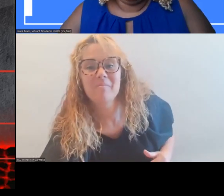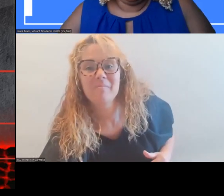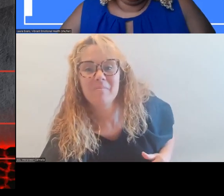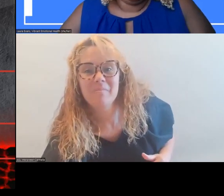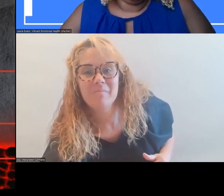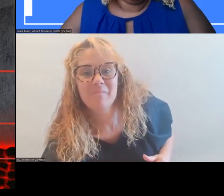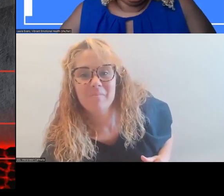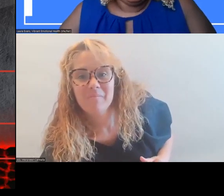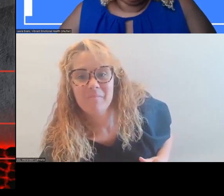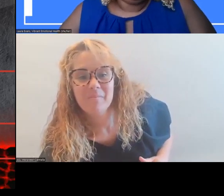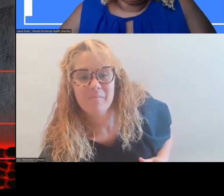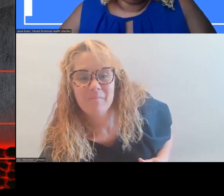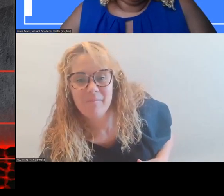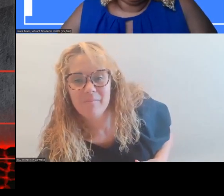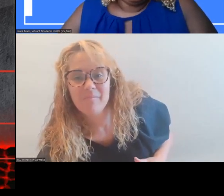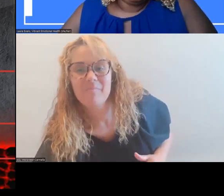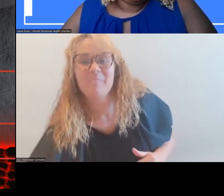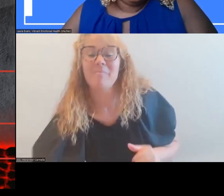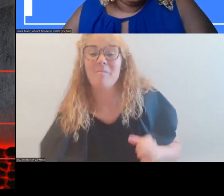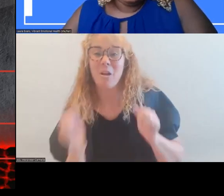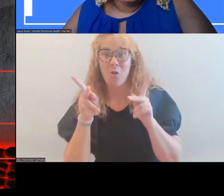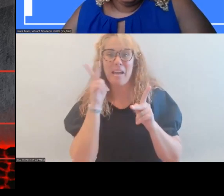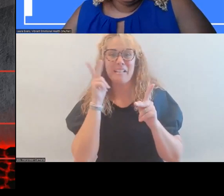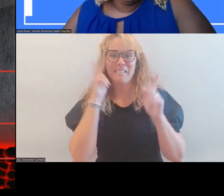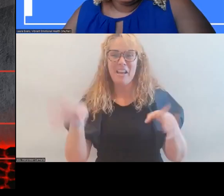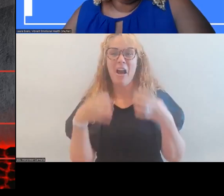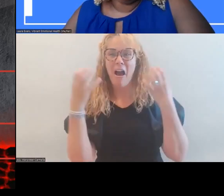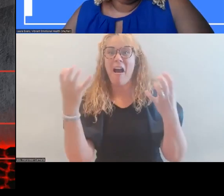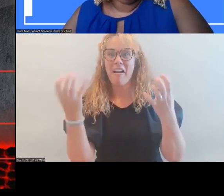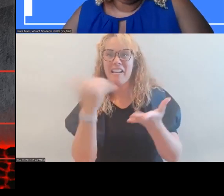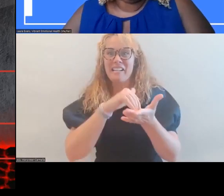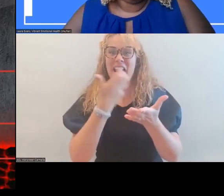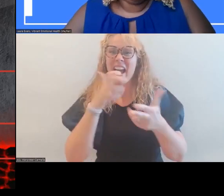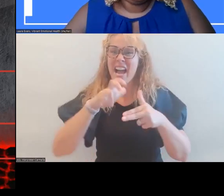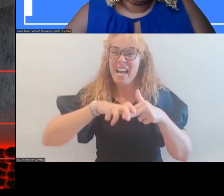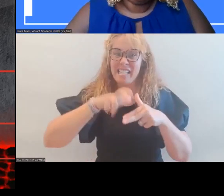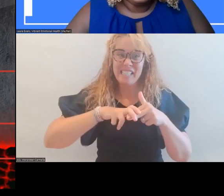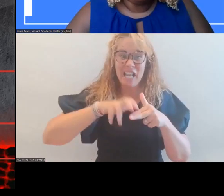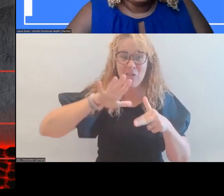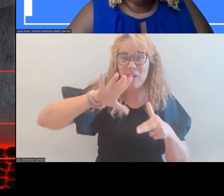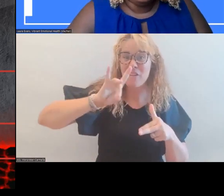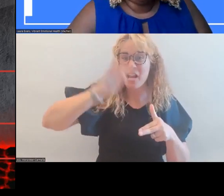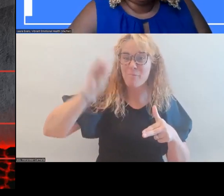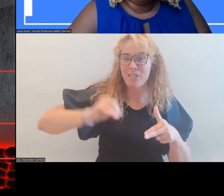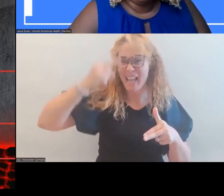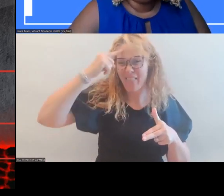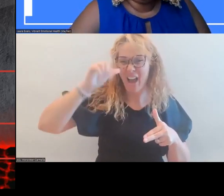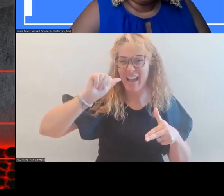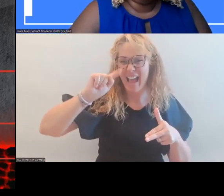Okay, well, let's see here. We've got the audience. Again, all of you on the hot seat, 58% of you are thinking Atlanta. We've